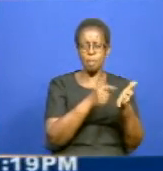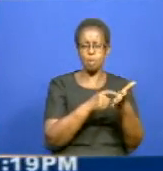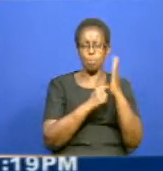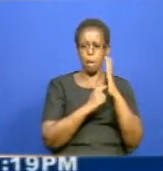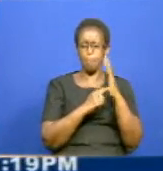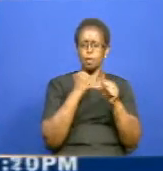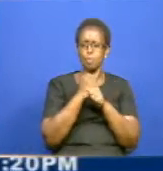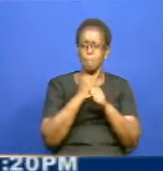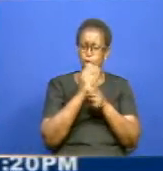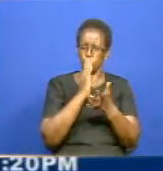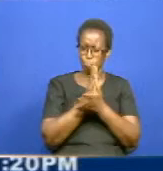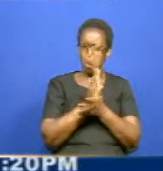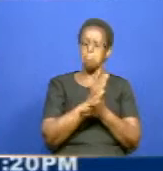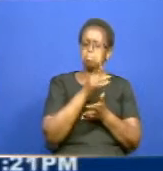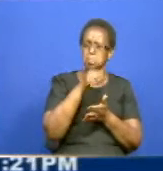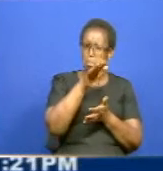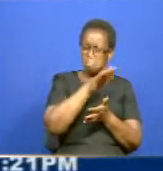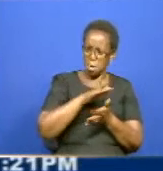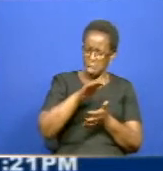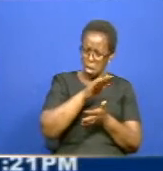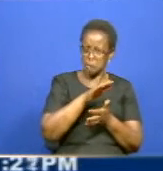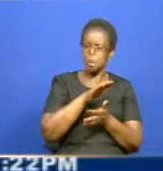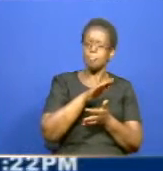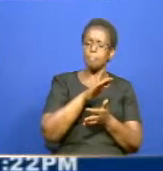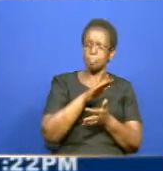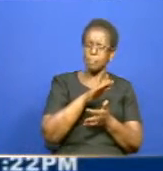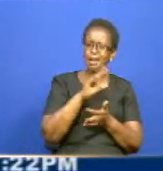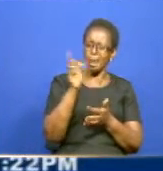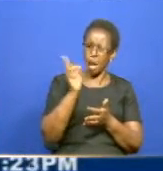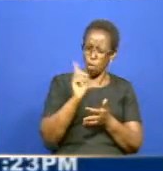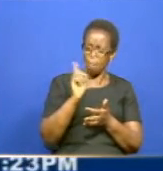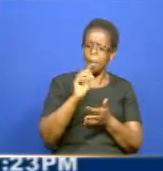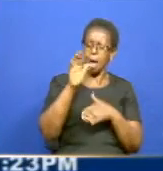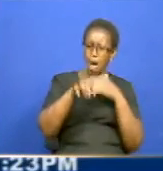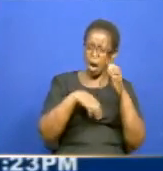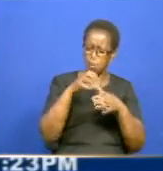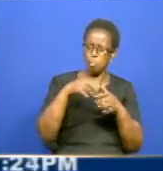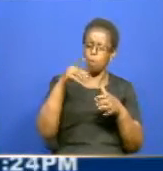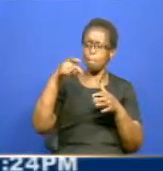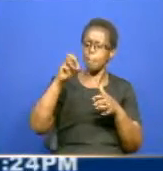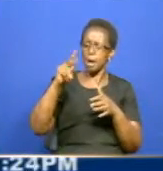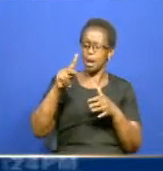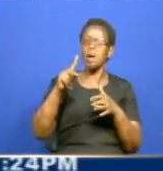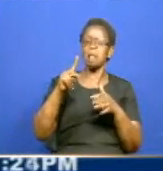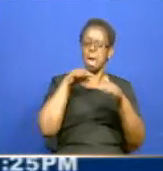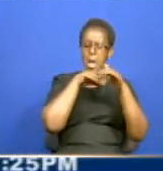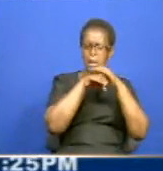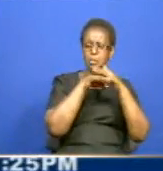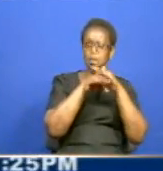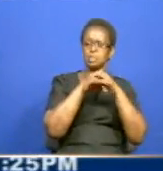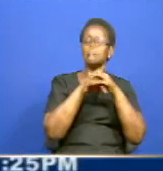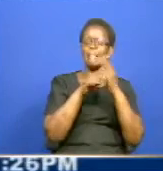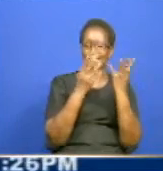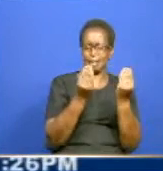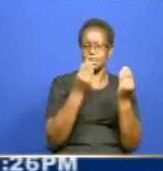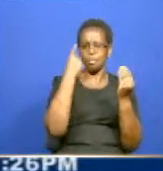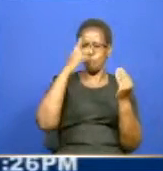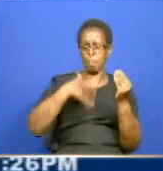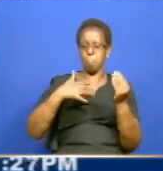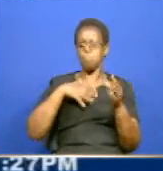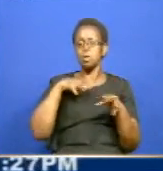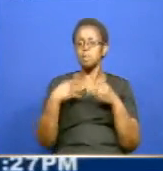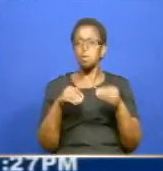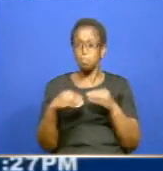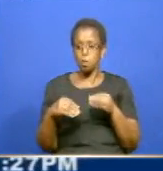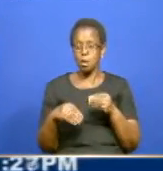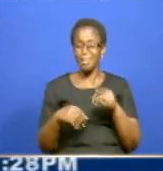ensure accessibility of the Nairobi Animal Orphanage by persons with disabilities. In the statement, the committee